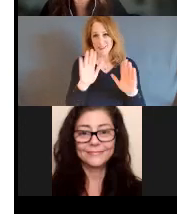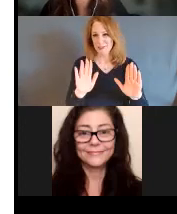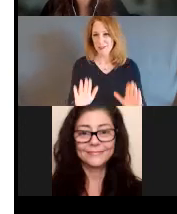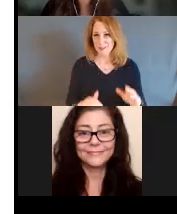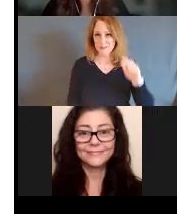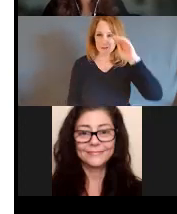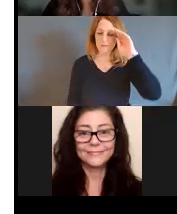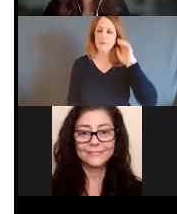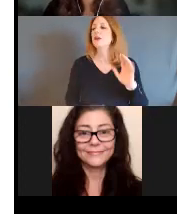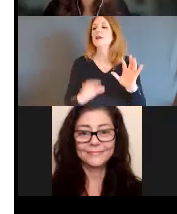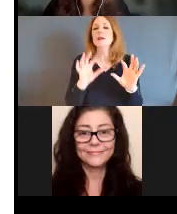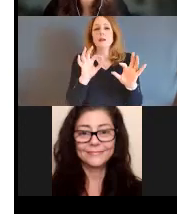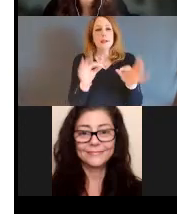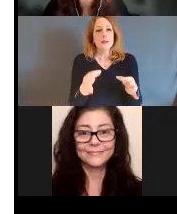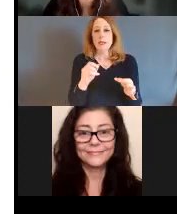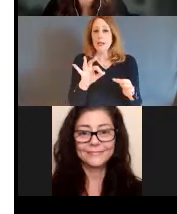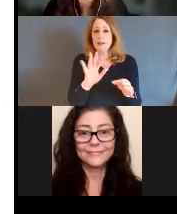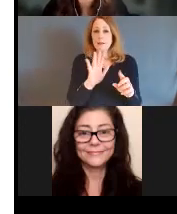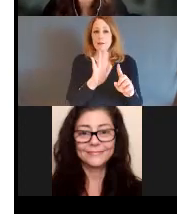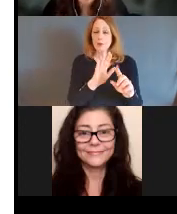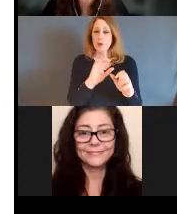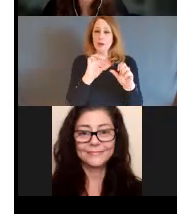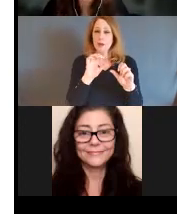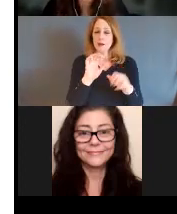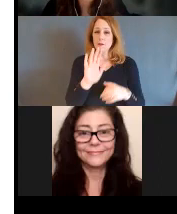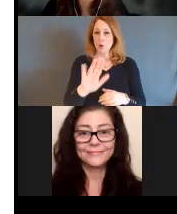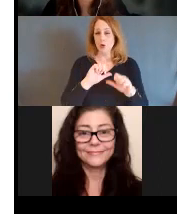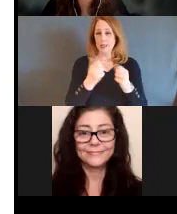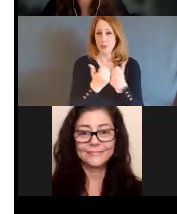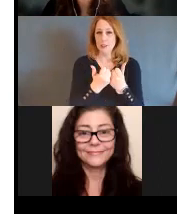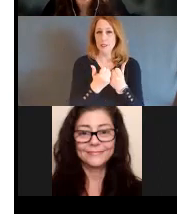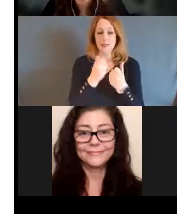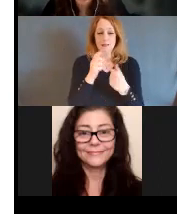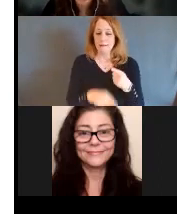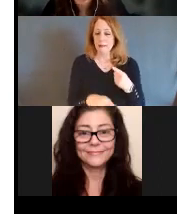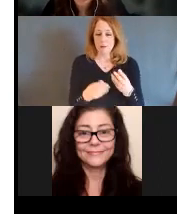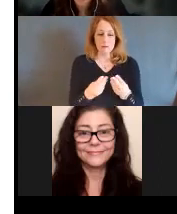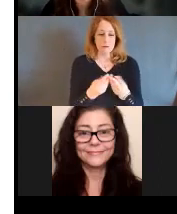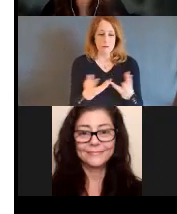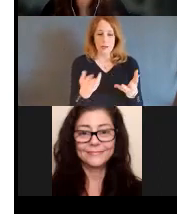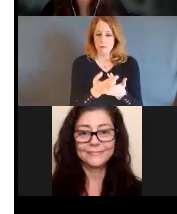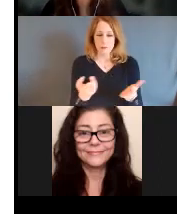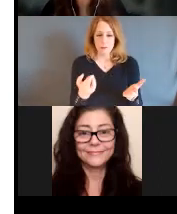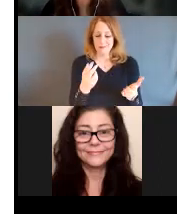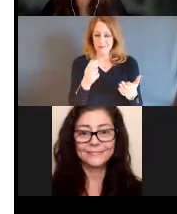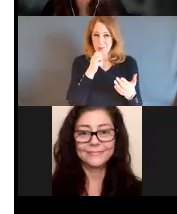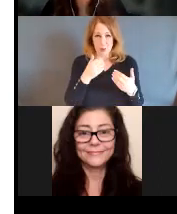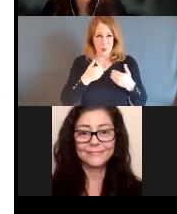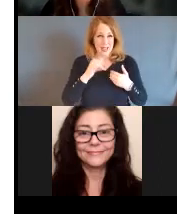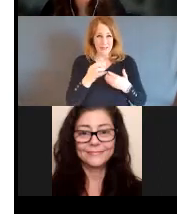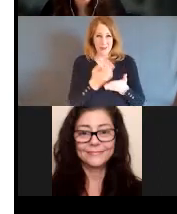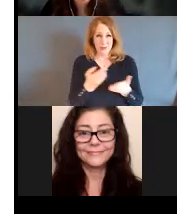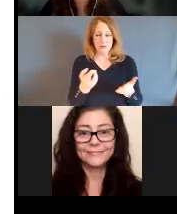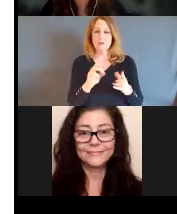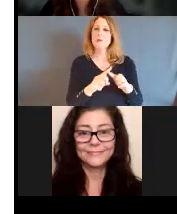And definitely if your agency is unable to provide a resource that he may need, I like this one where providing resources that